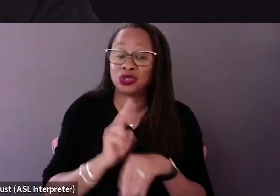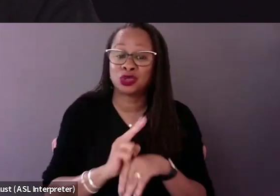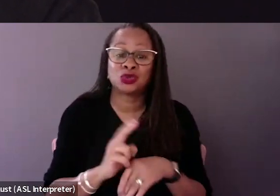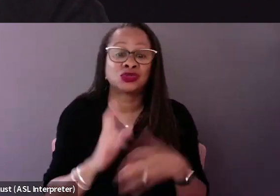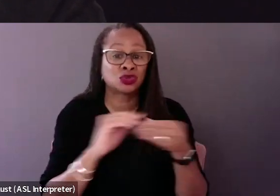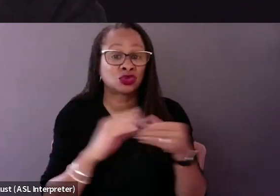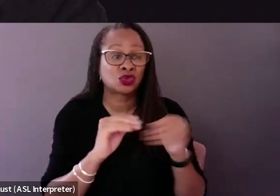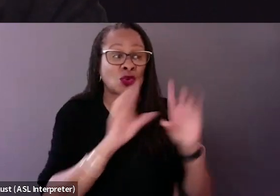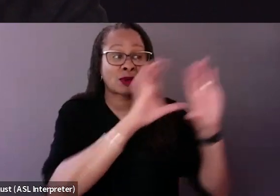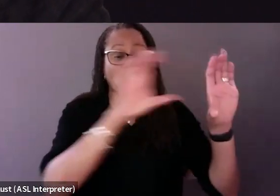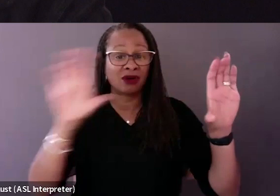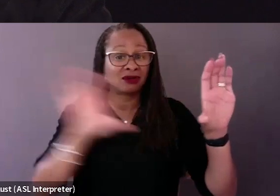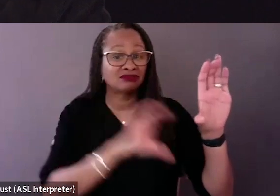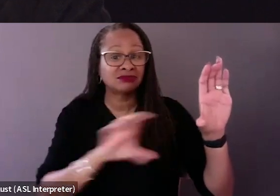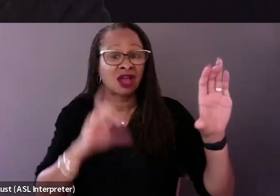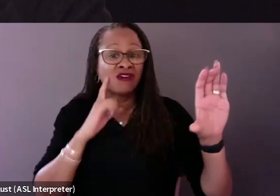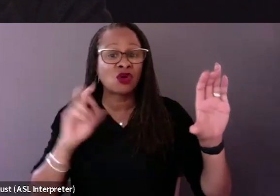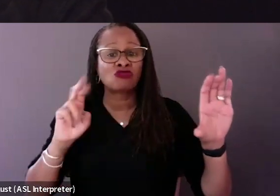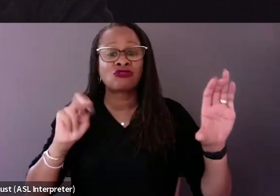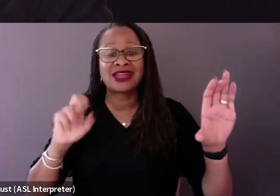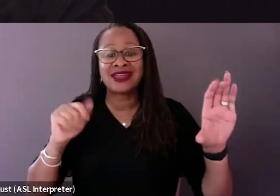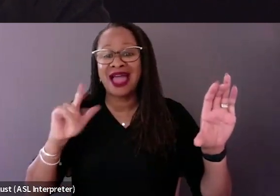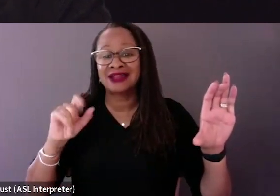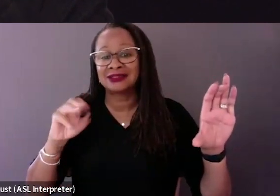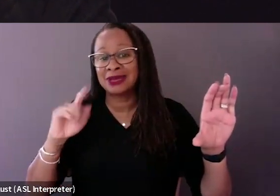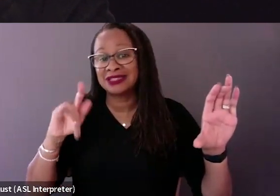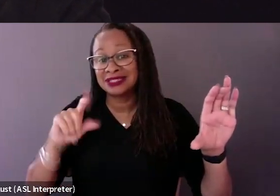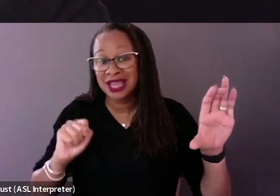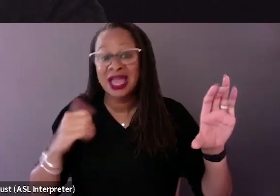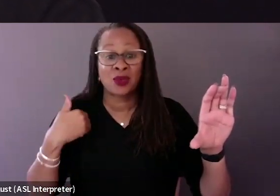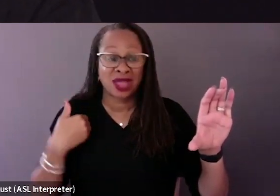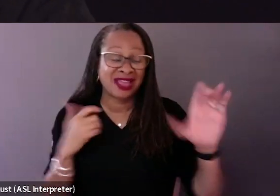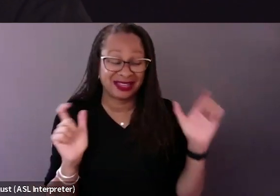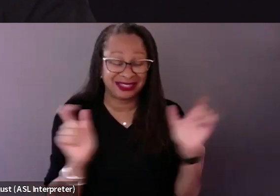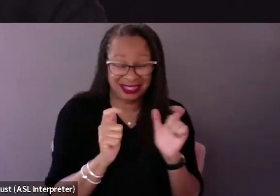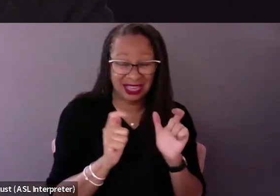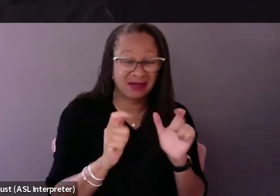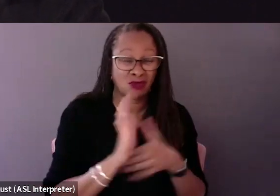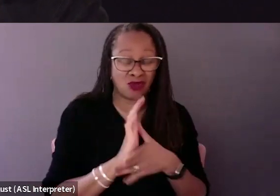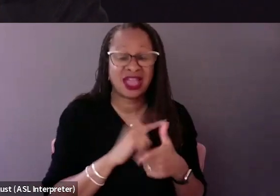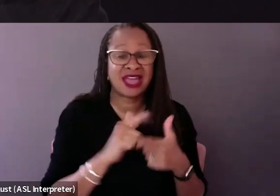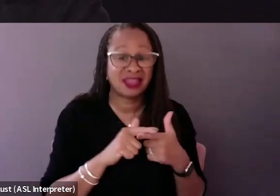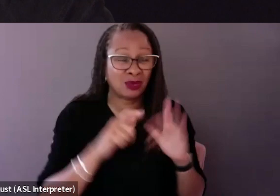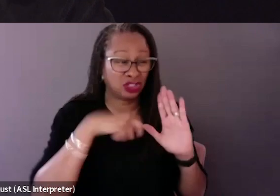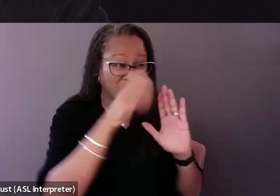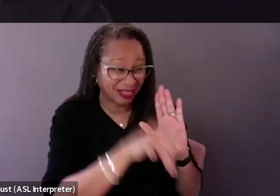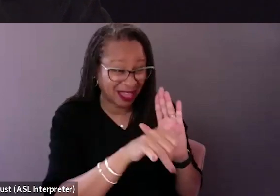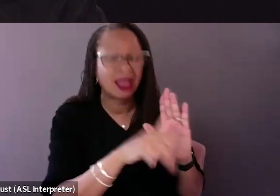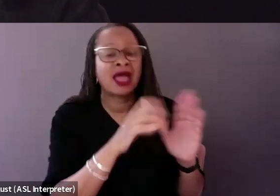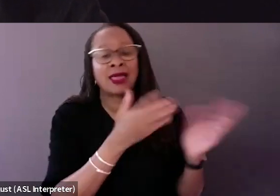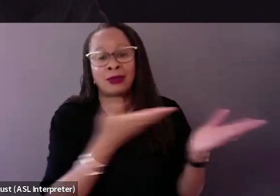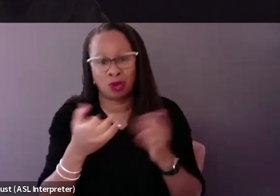reenactments. And so we had a pretty tight movie for a long time while we're editing. And then we went and shot it and brought those back. But we